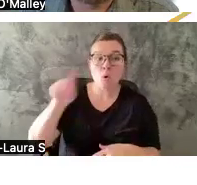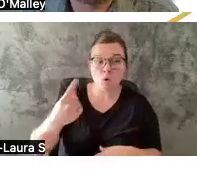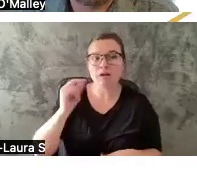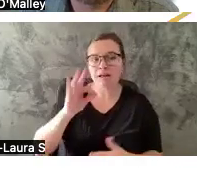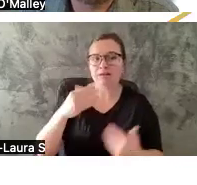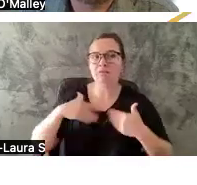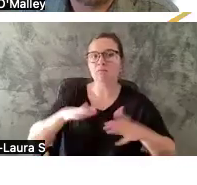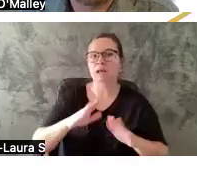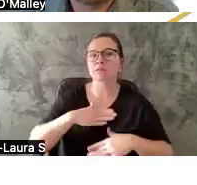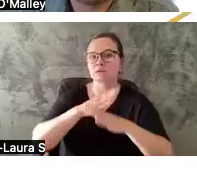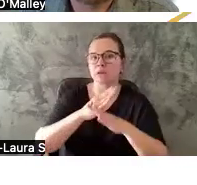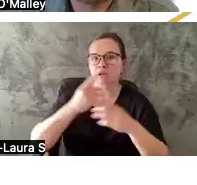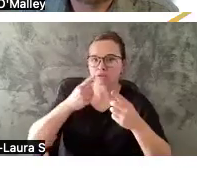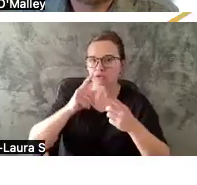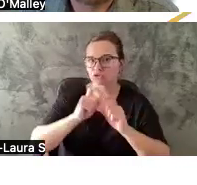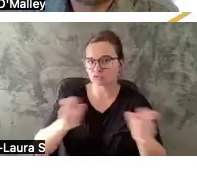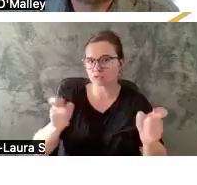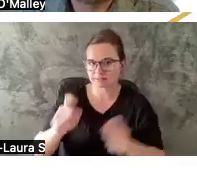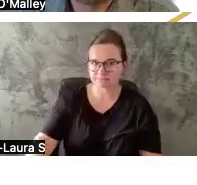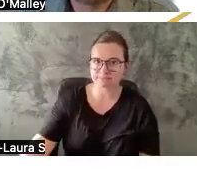are ways to prevent or treat it.